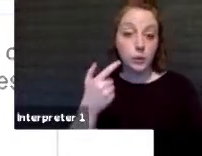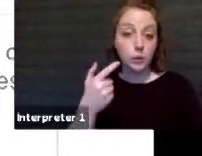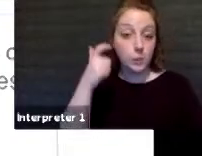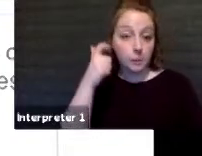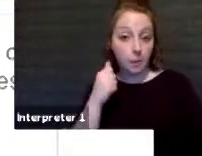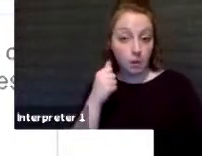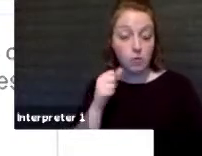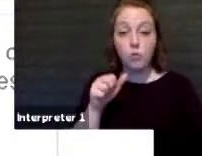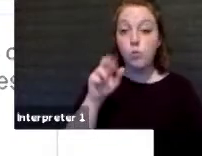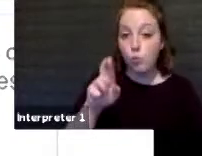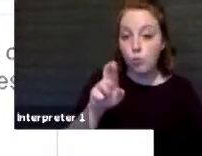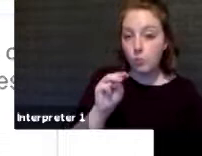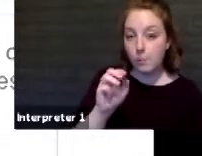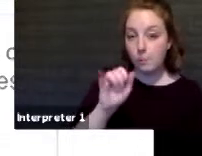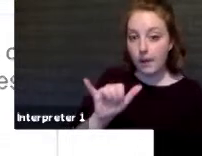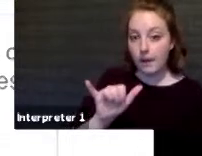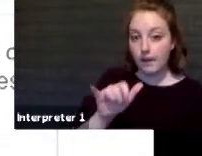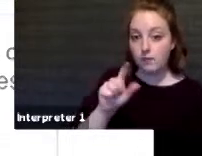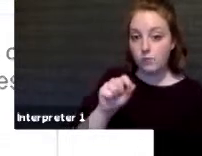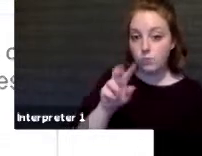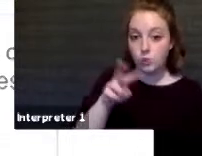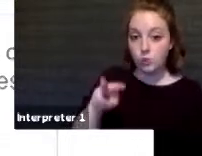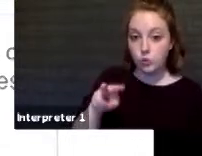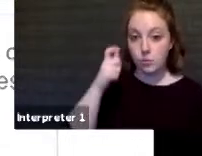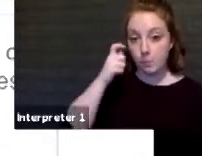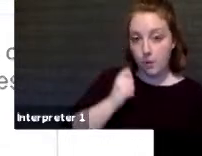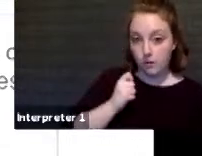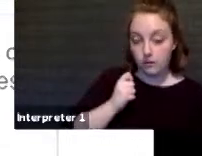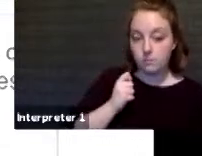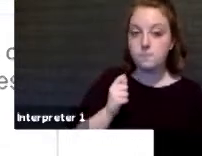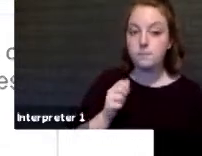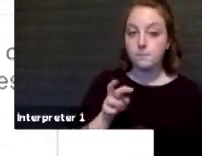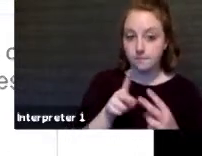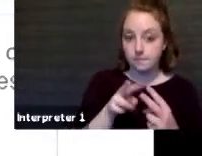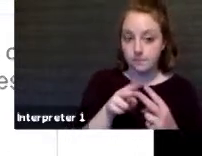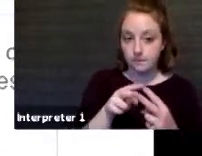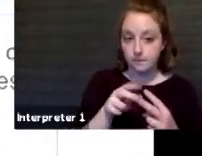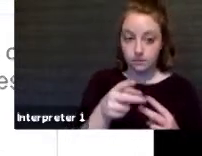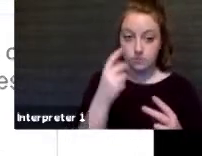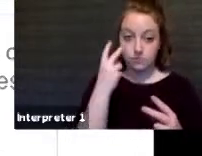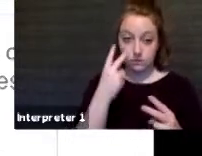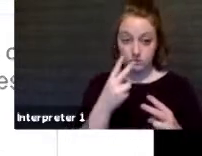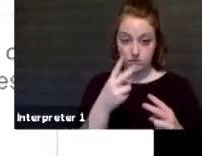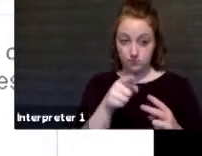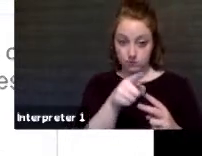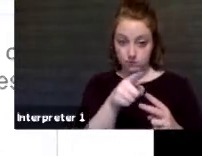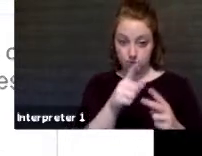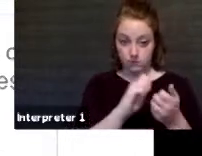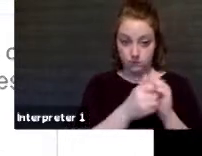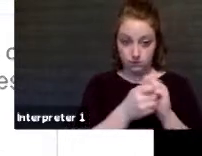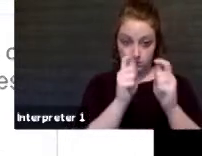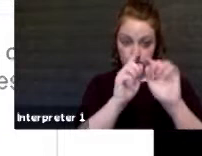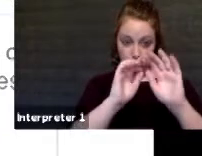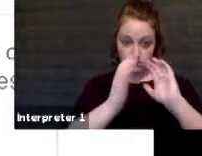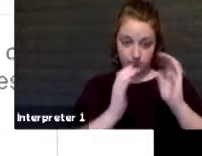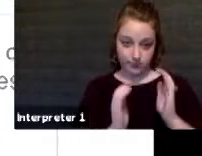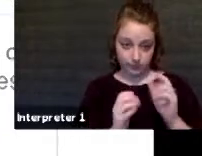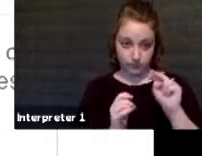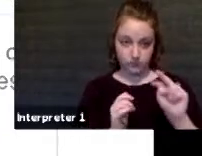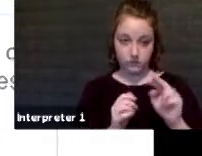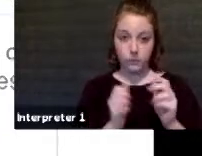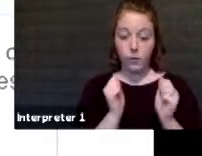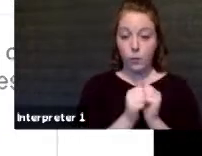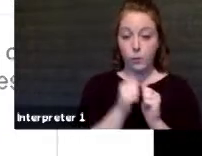bond. And you'll see the relationship of continuing this process through the facility's master plan and the bond planning,